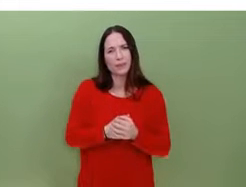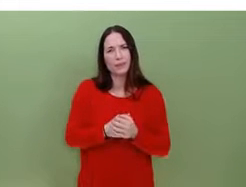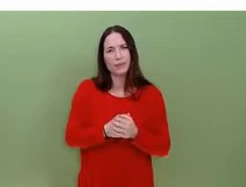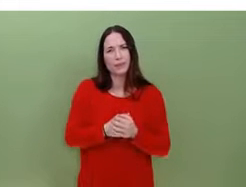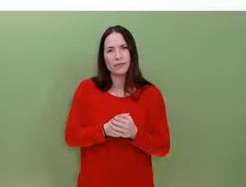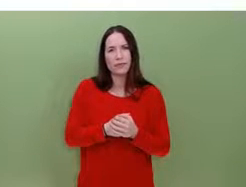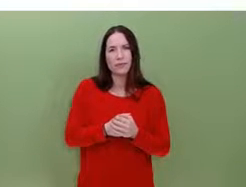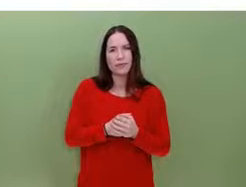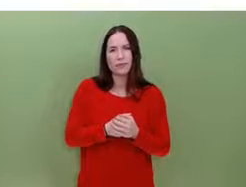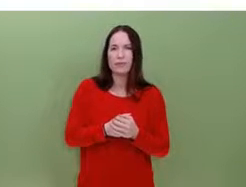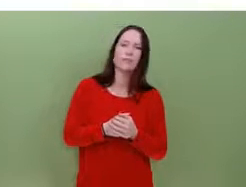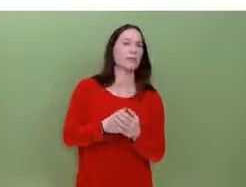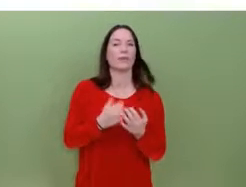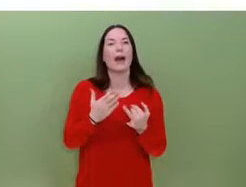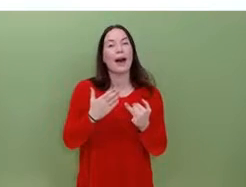have improved.